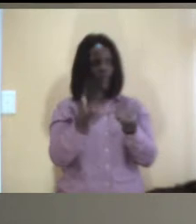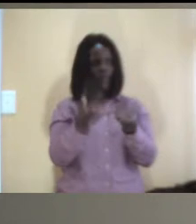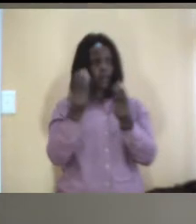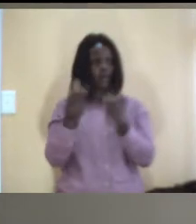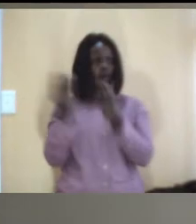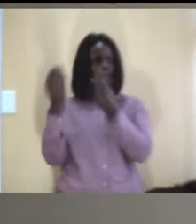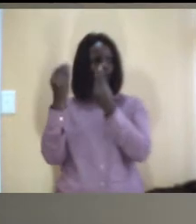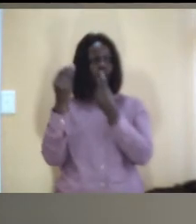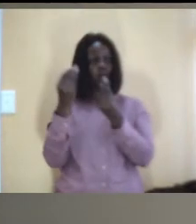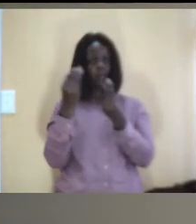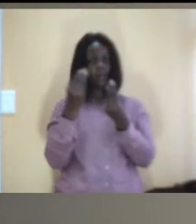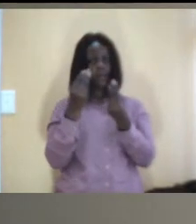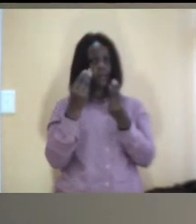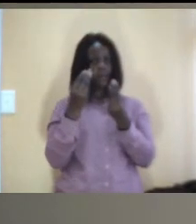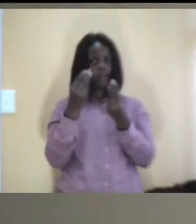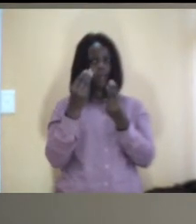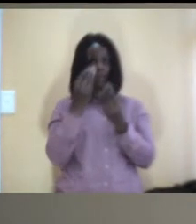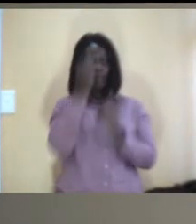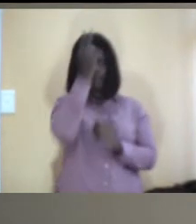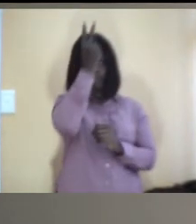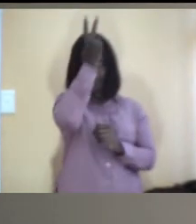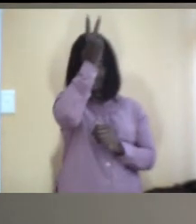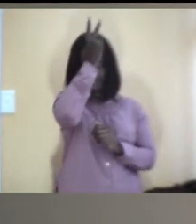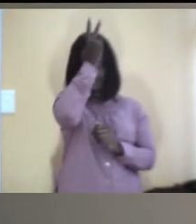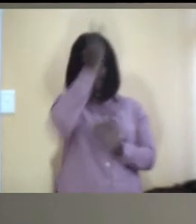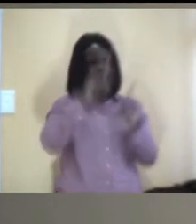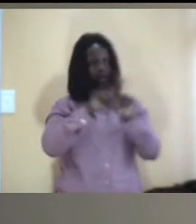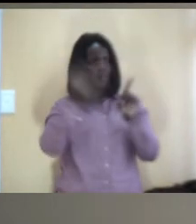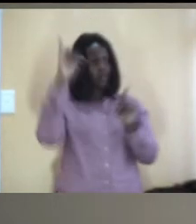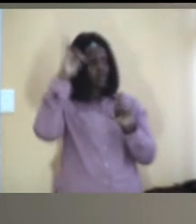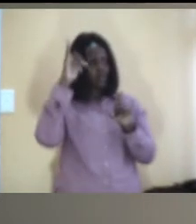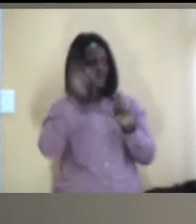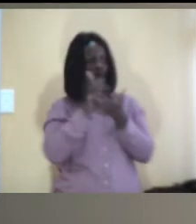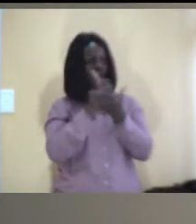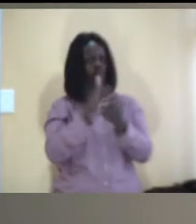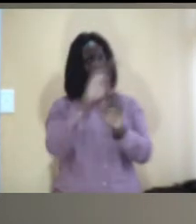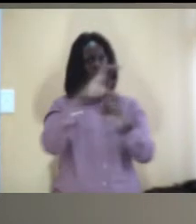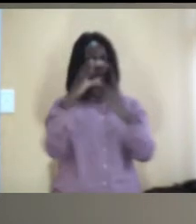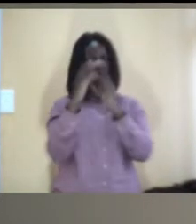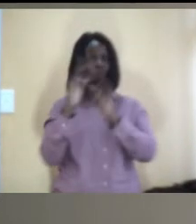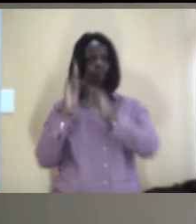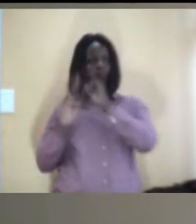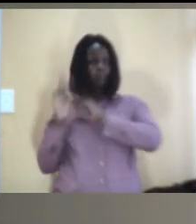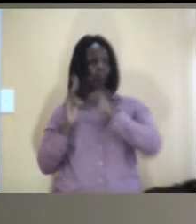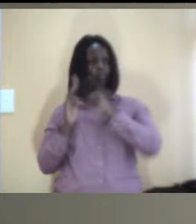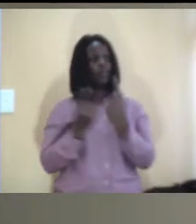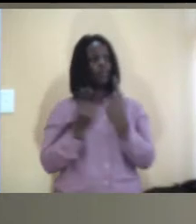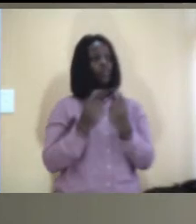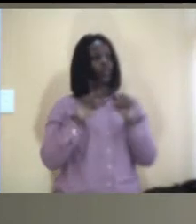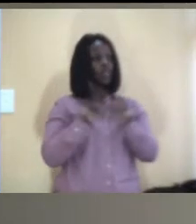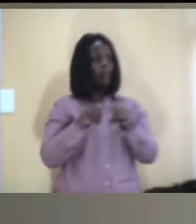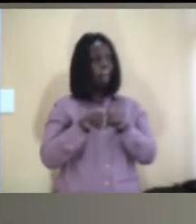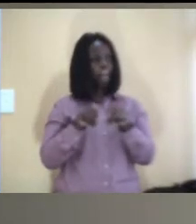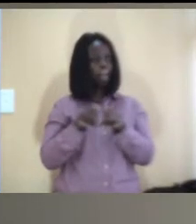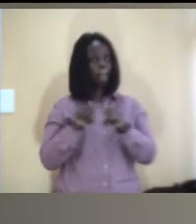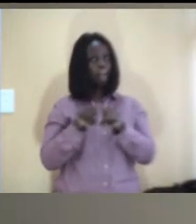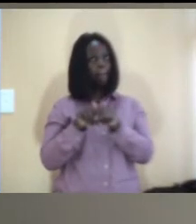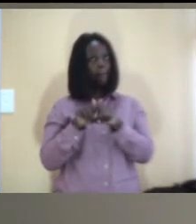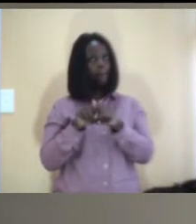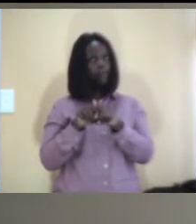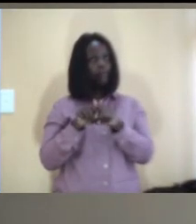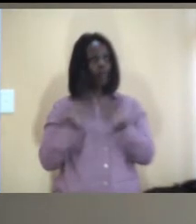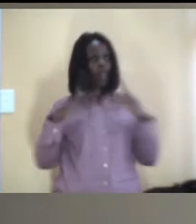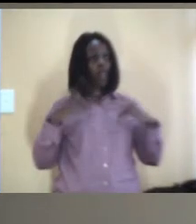kakhulu ekugcineni amasiko abo kithi, kanjalo nekusekeni sikwazi ukuthi impilo siko